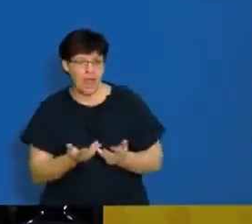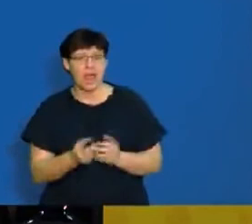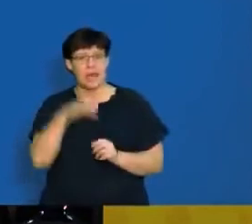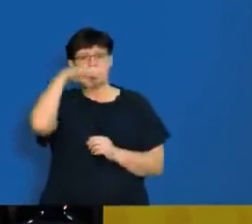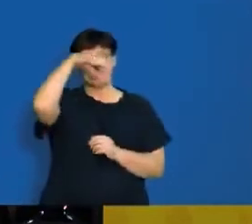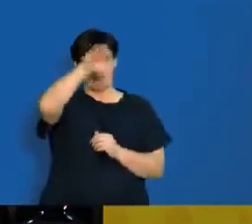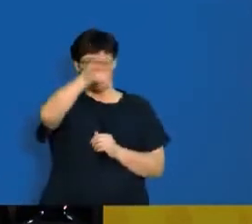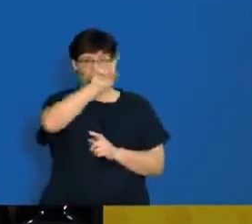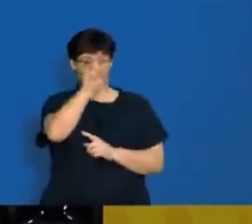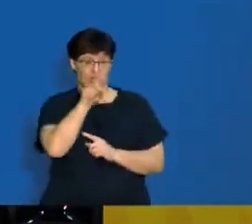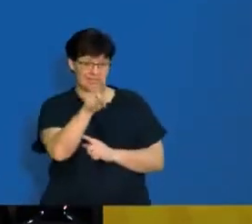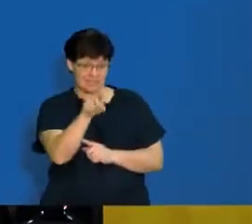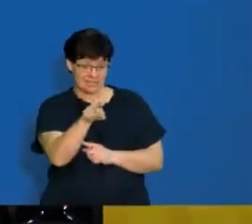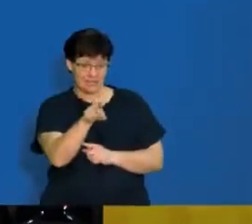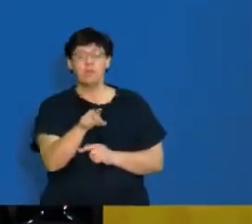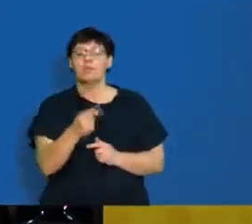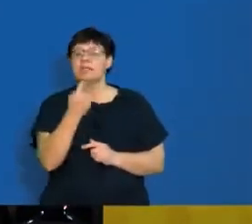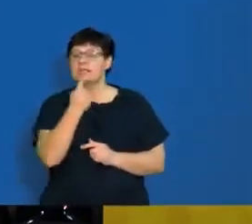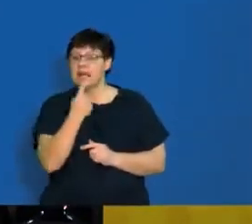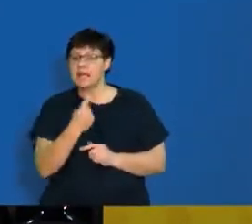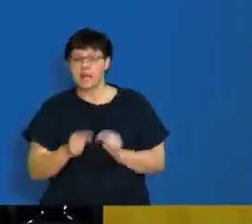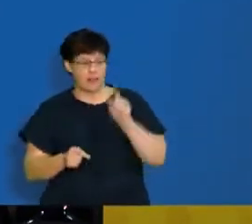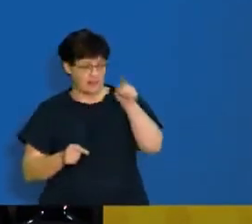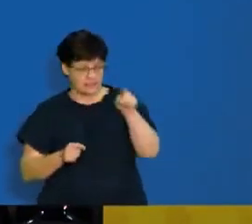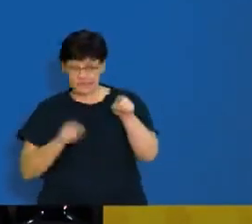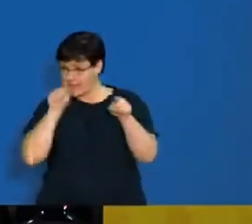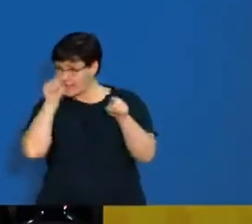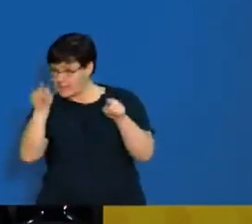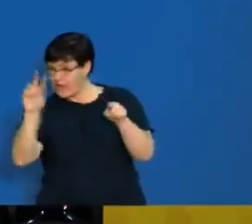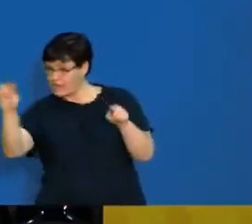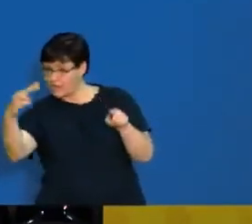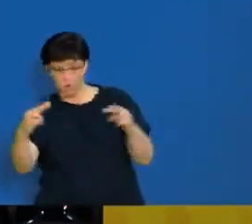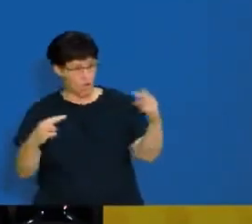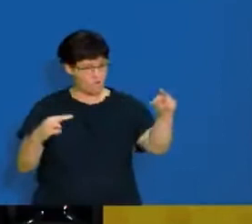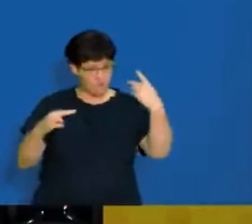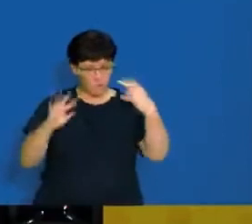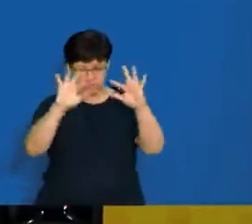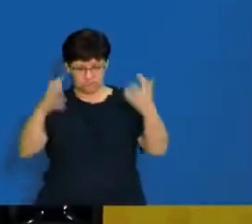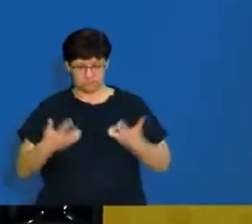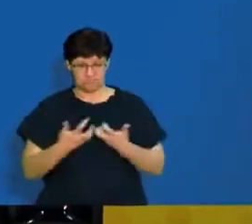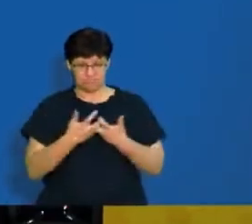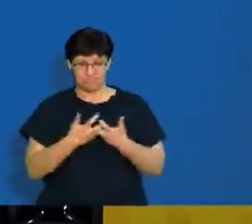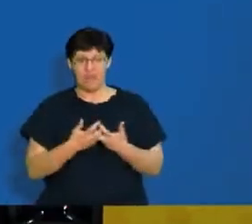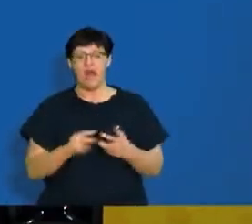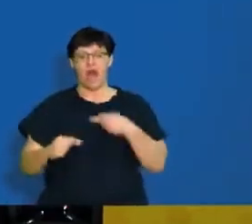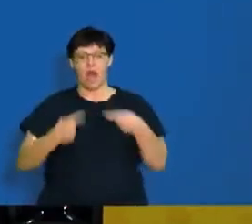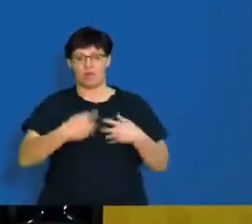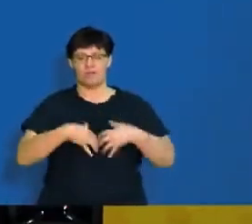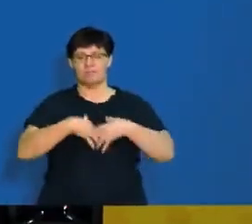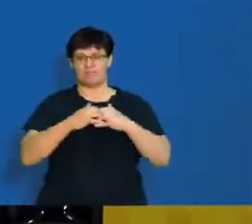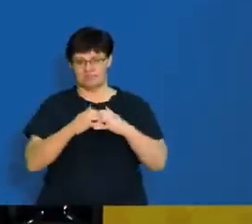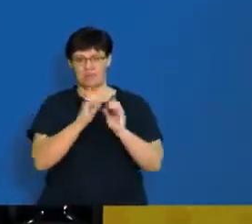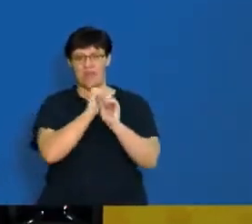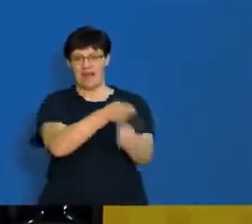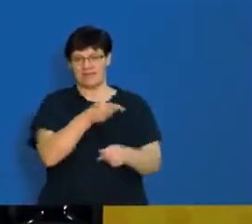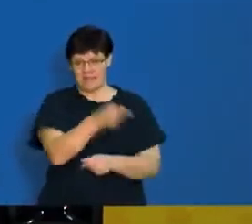paragraph questions where you're able to bring the different views together to formulate an argument or an answer